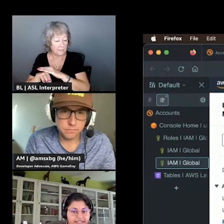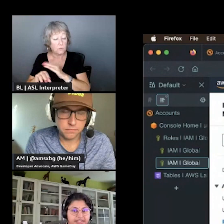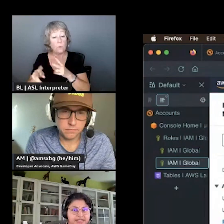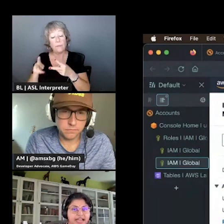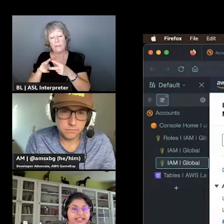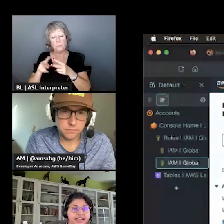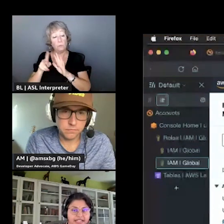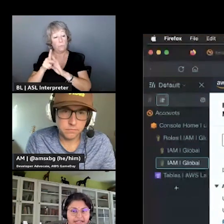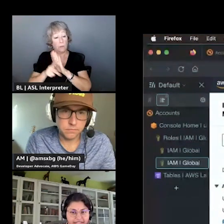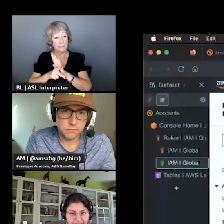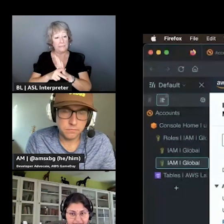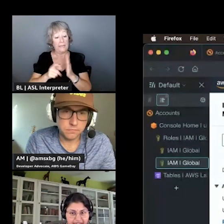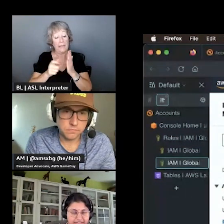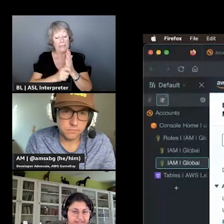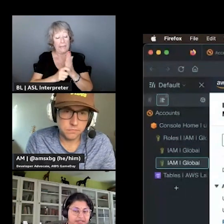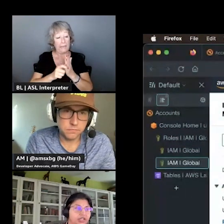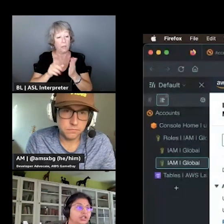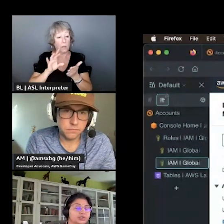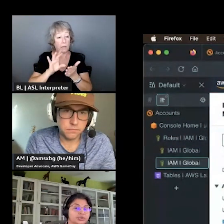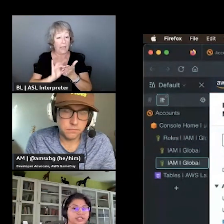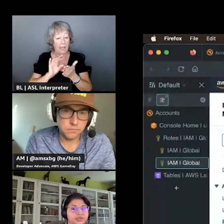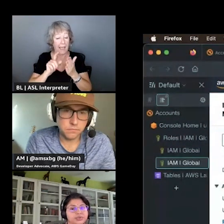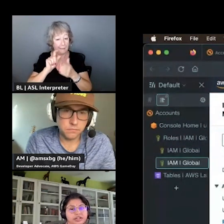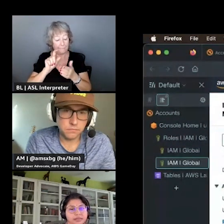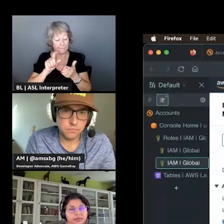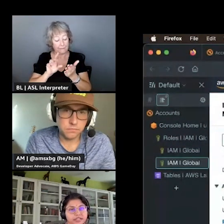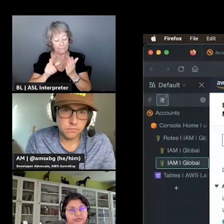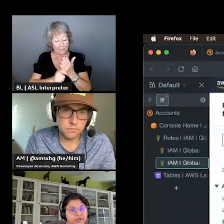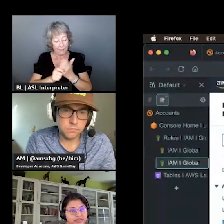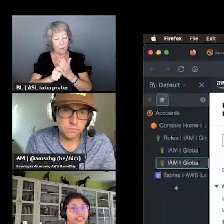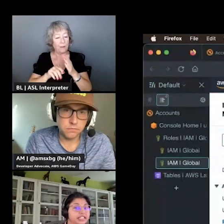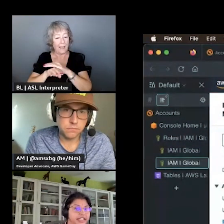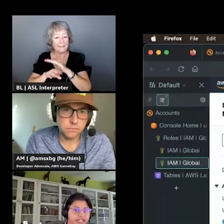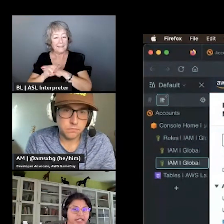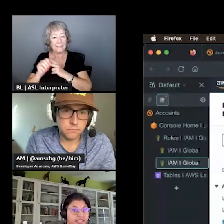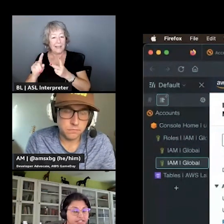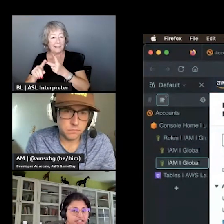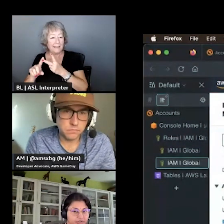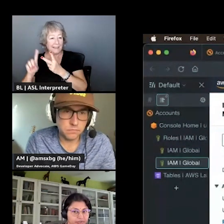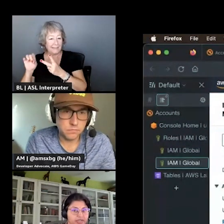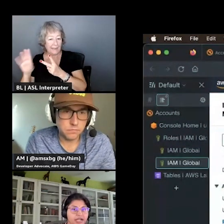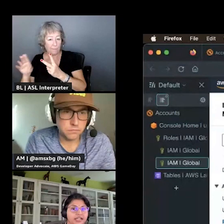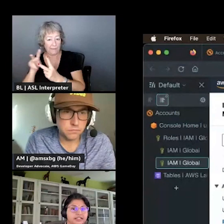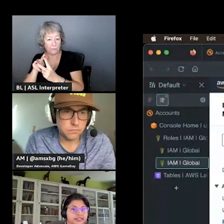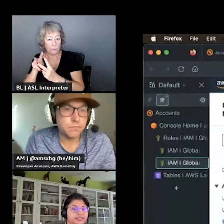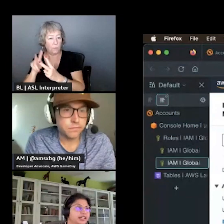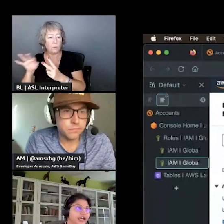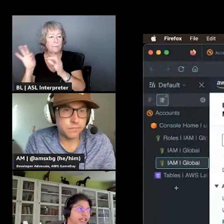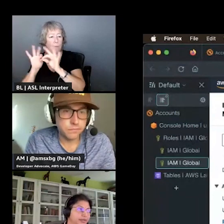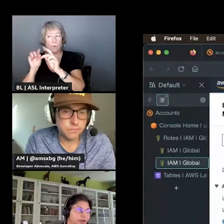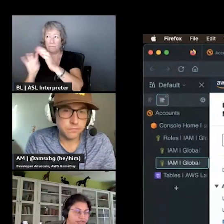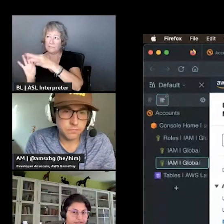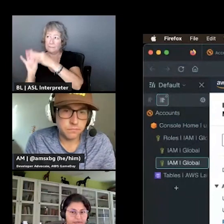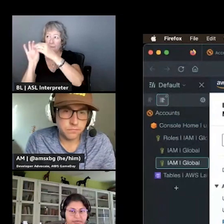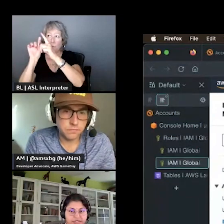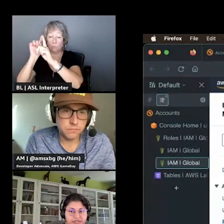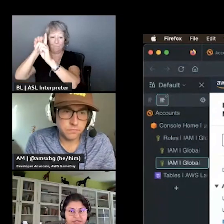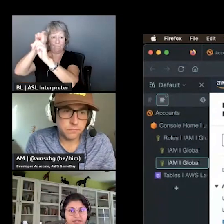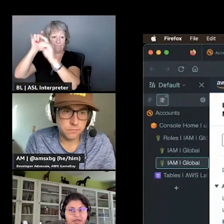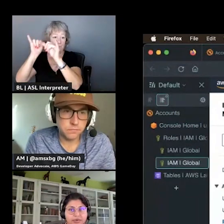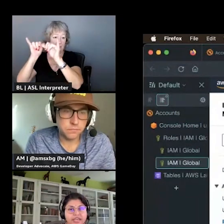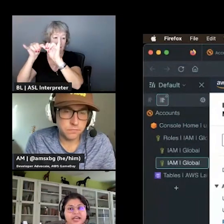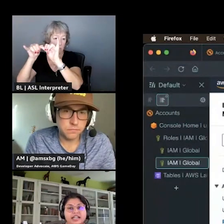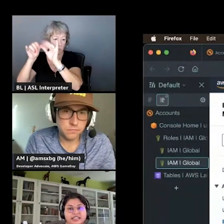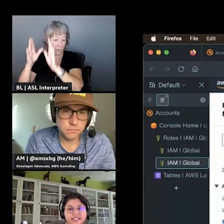catalog access and the underlying data access. So these two are important for the data engineer role. This is the IAM policy